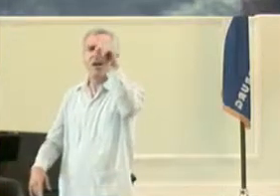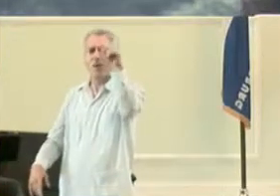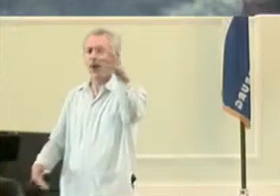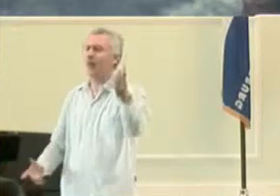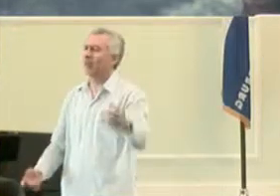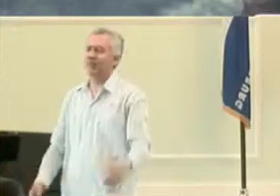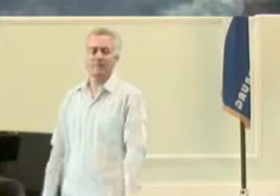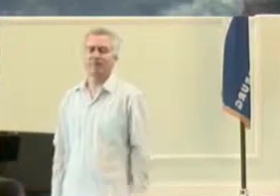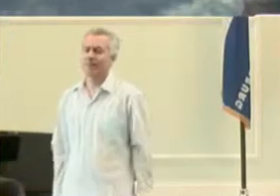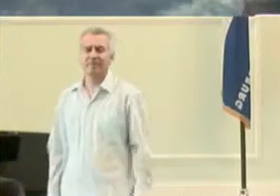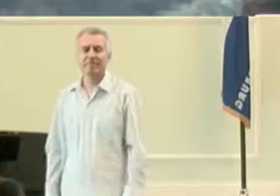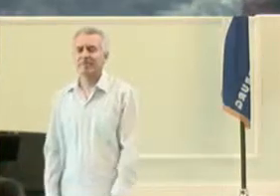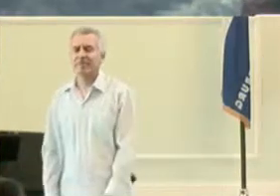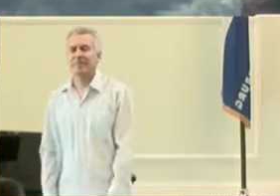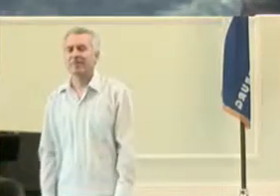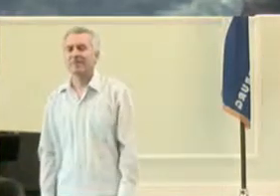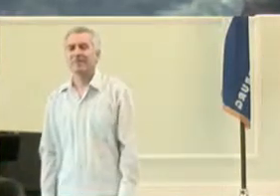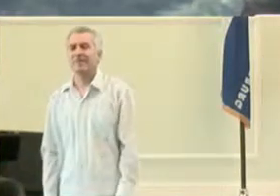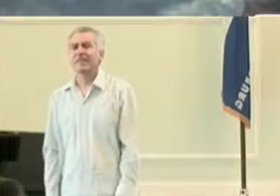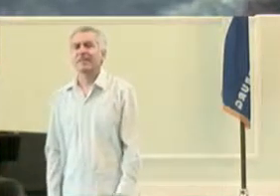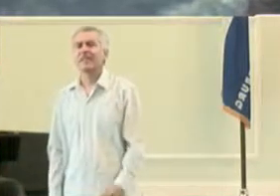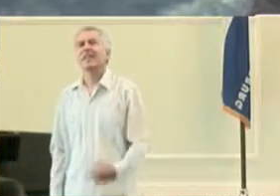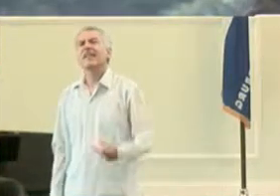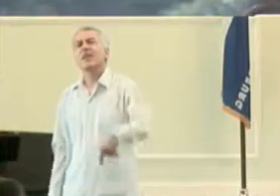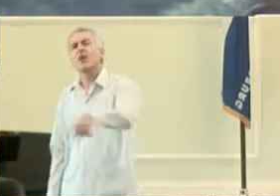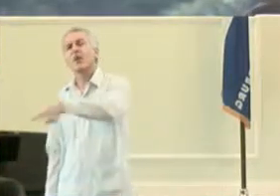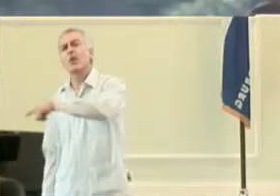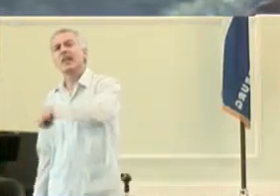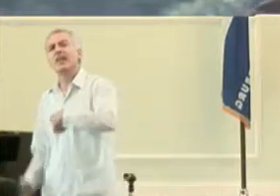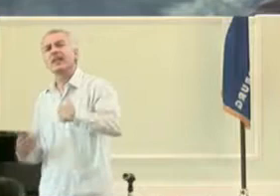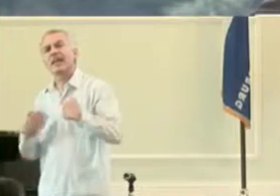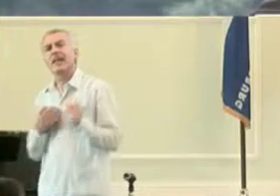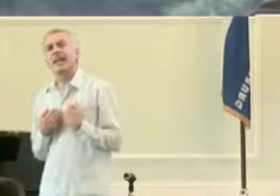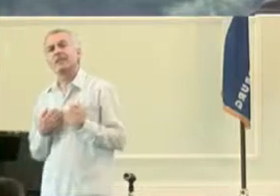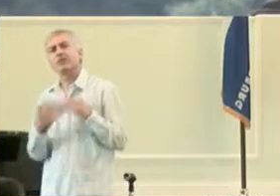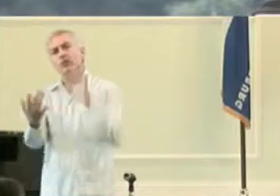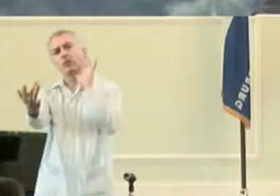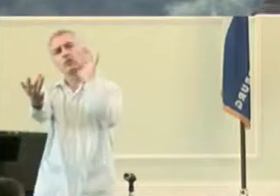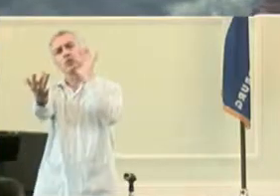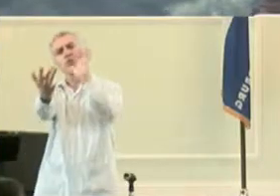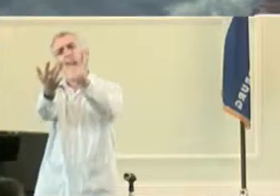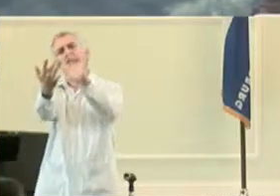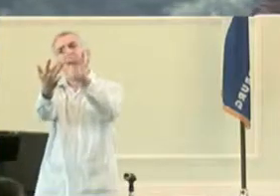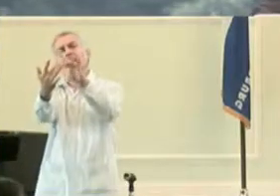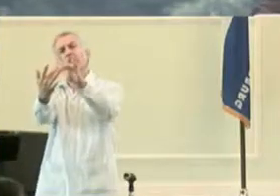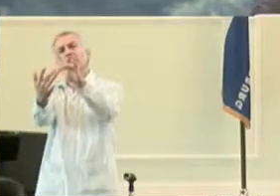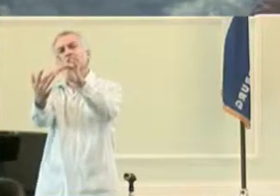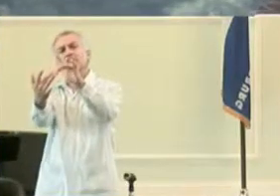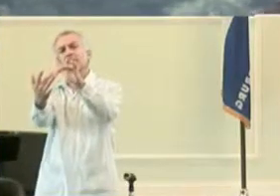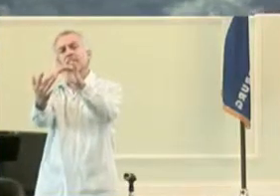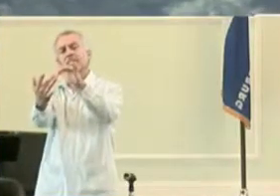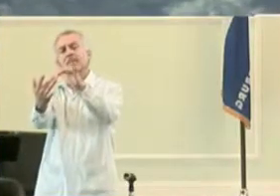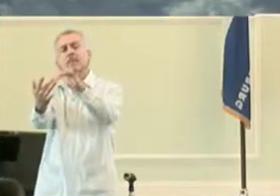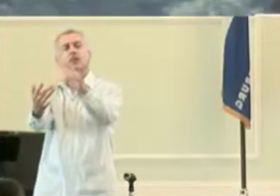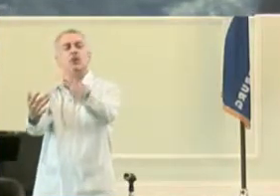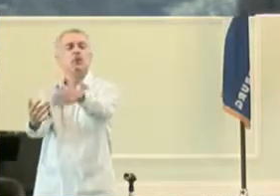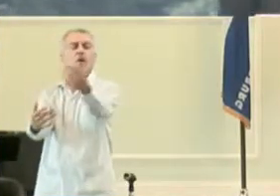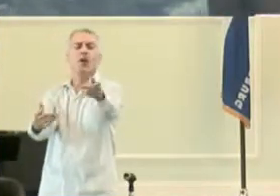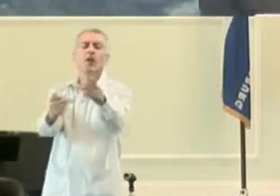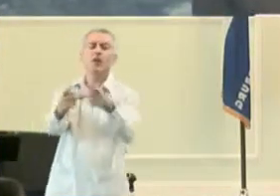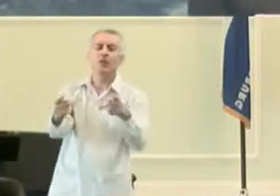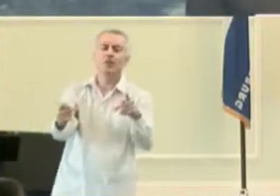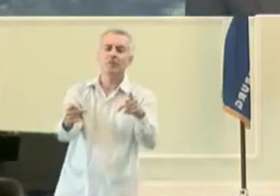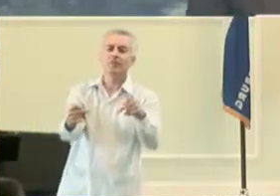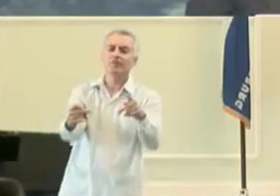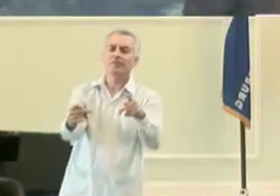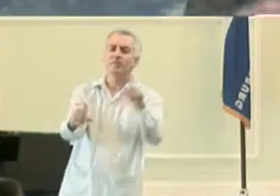Nobody has to tell us that we have to reach out to our neighbors. Nobody has to tell us